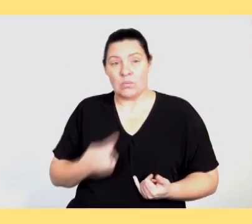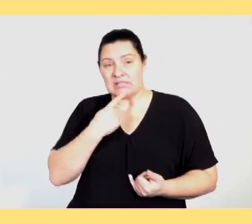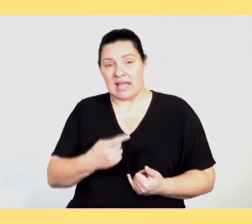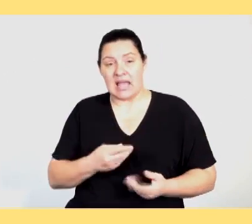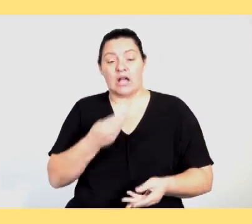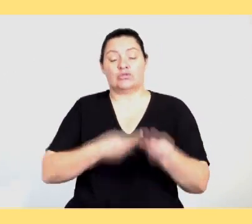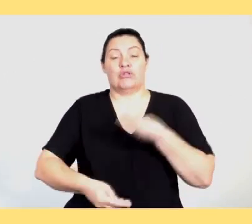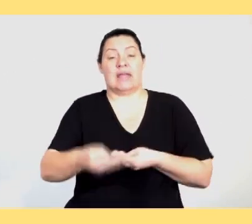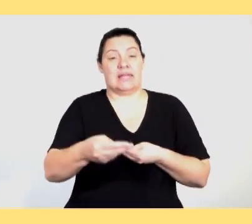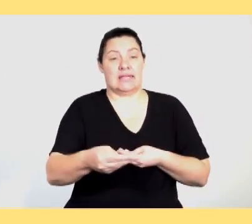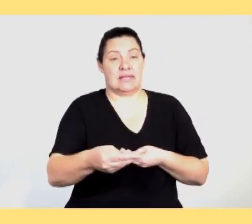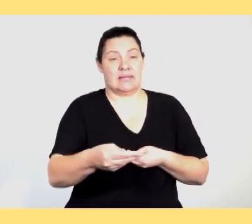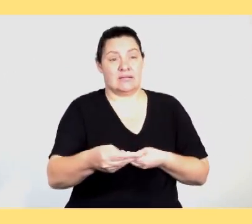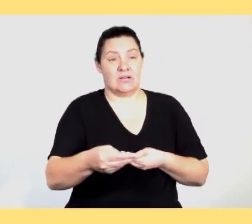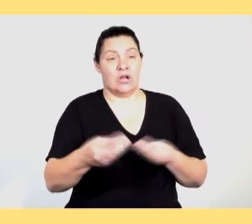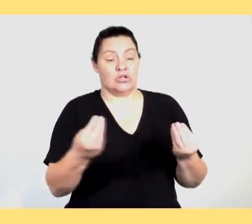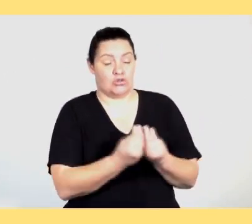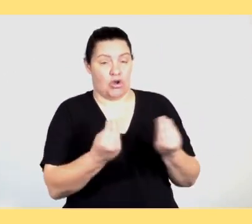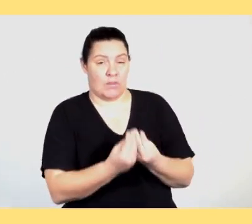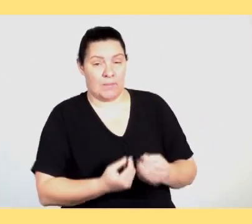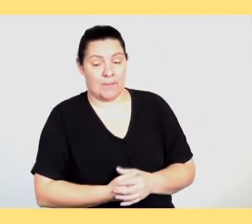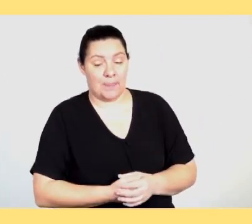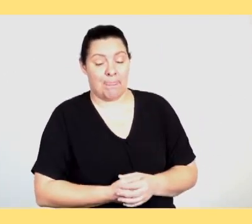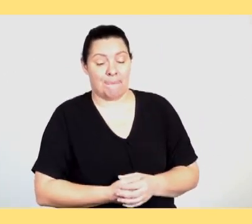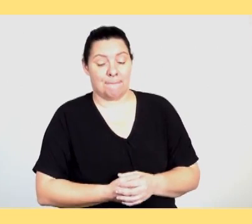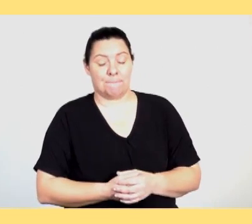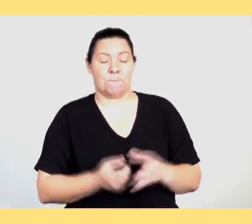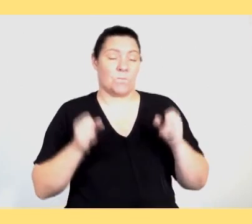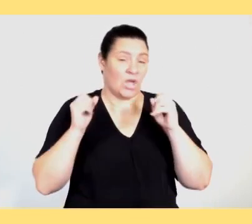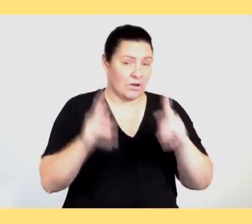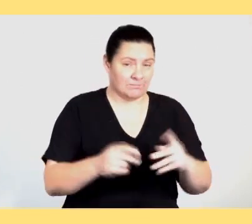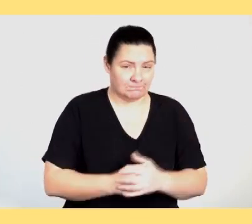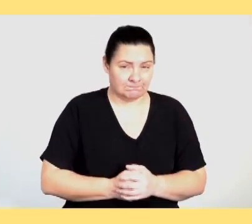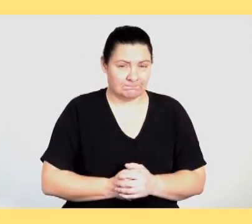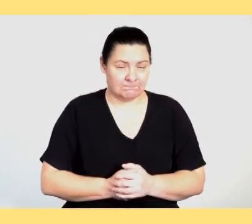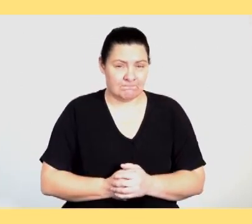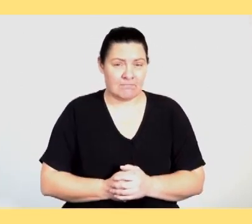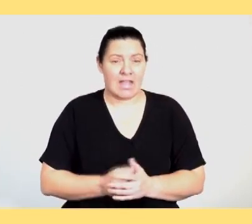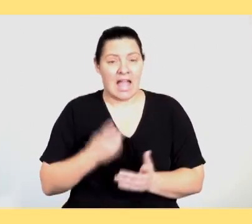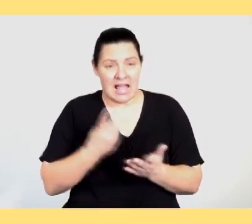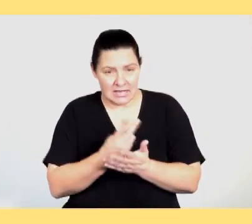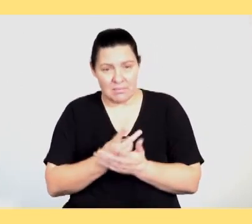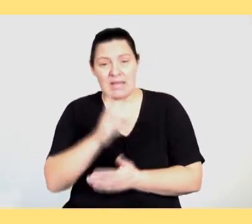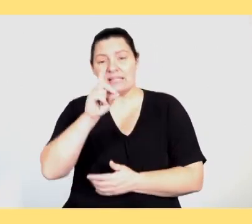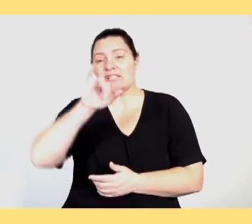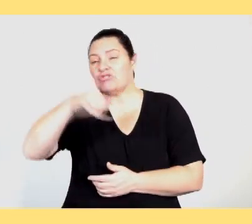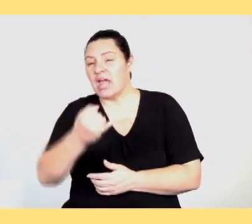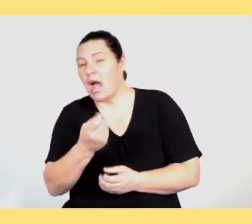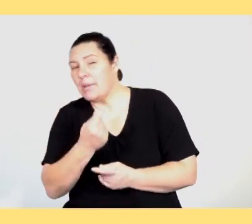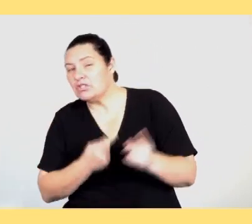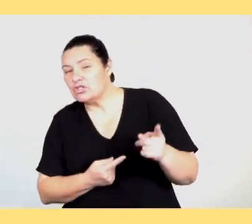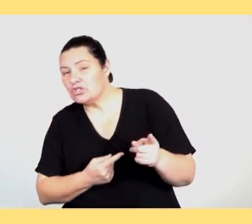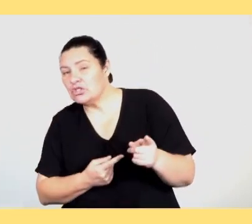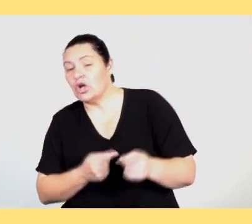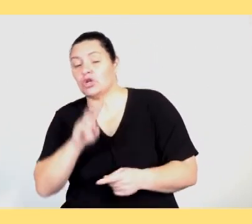say trading stock. All right? And DJ. How much is it